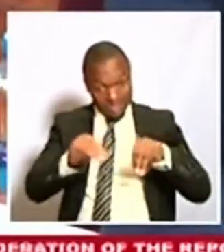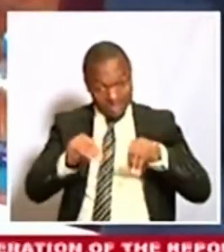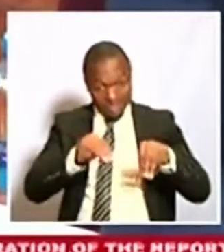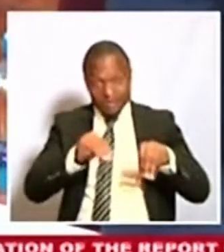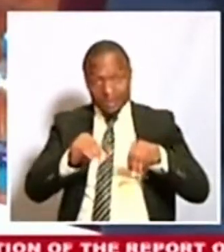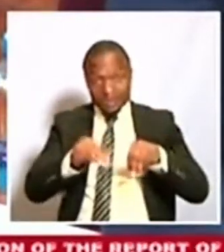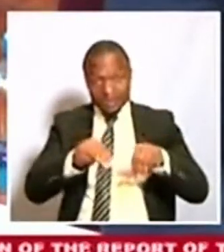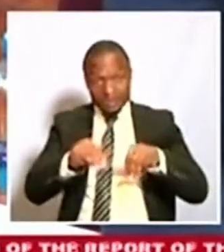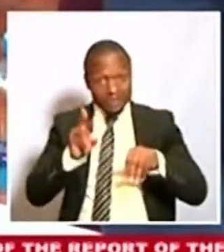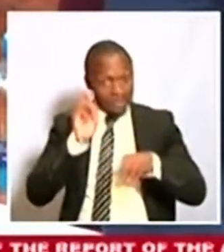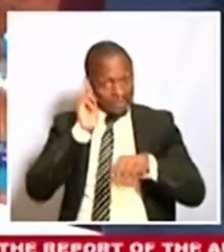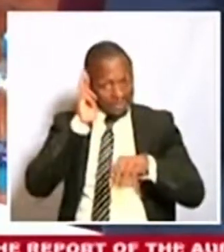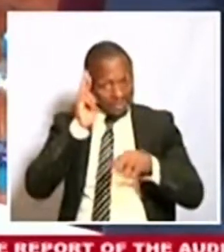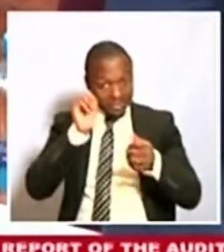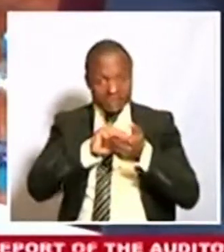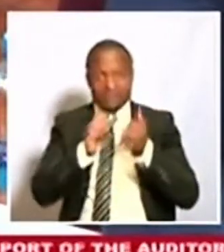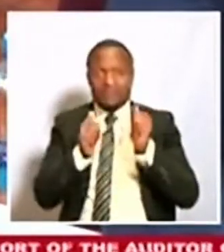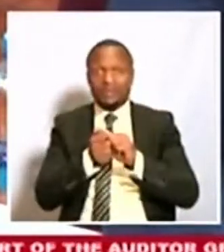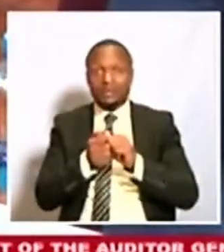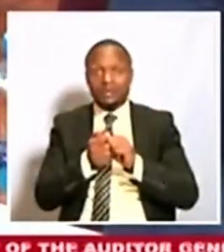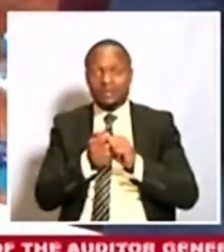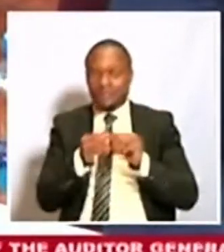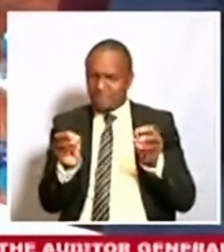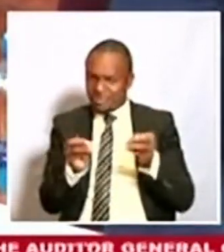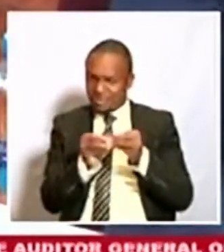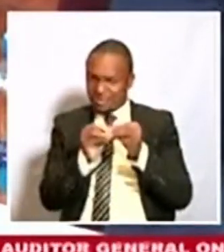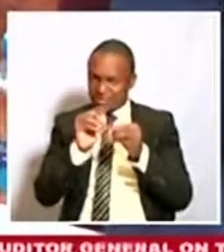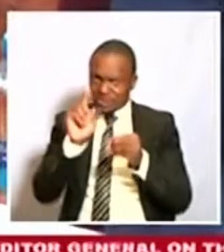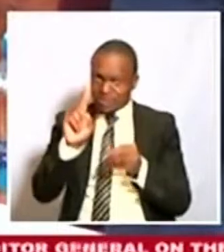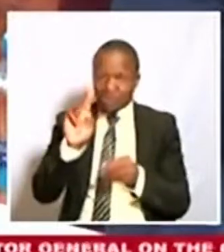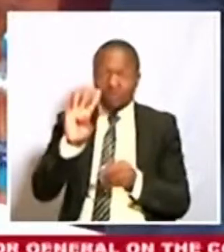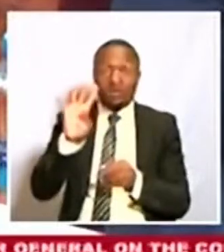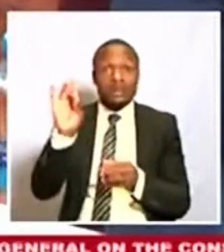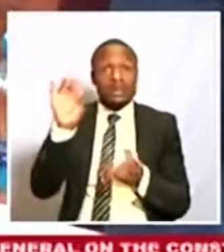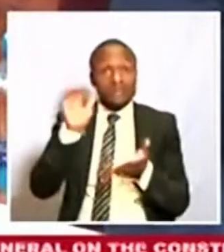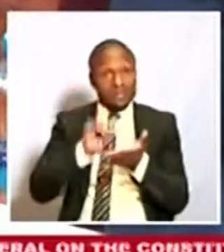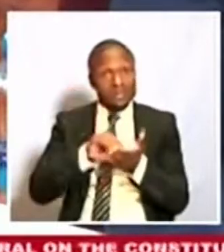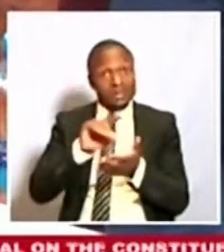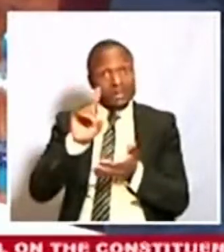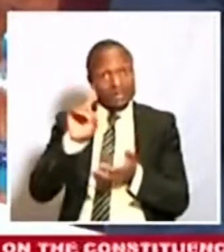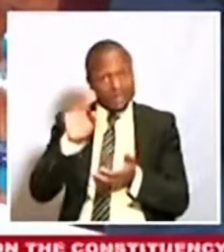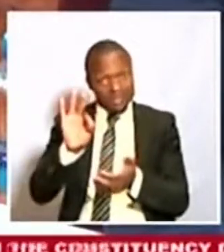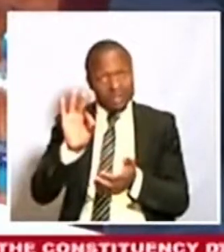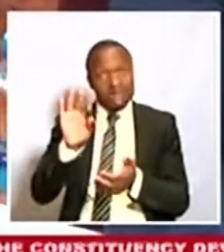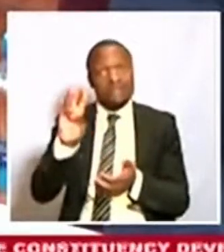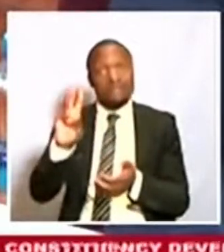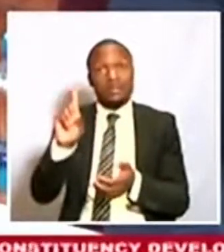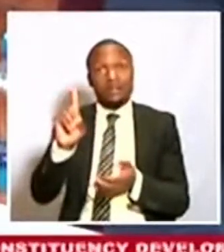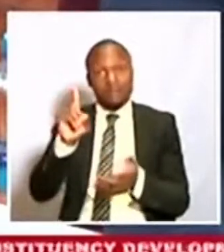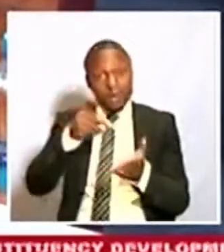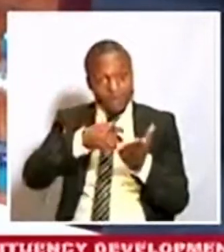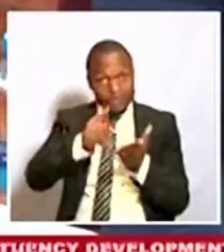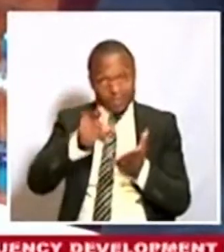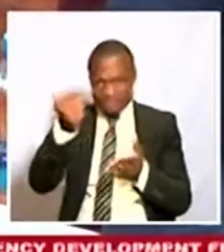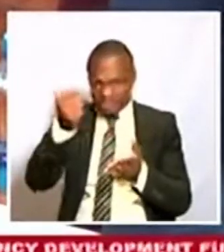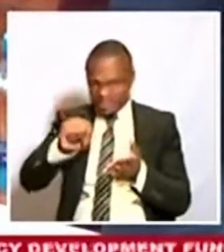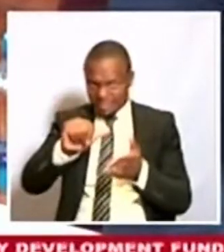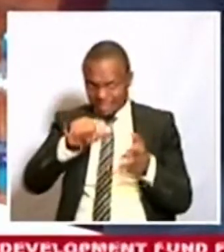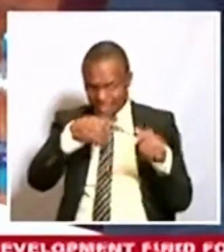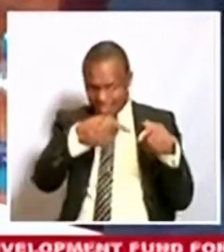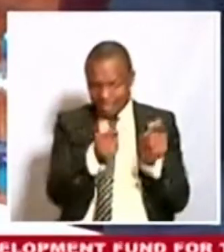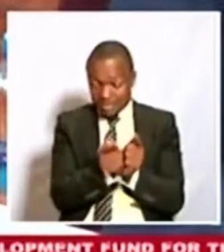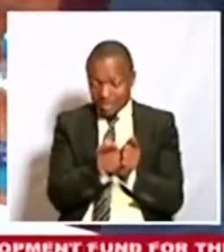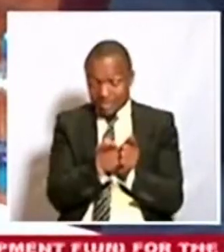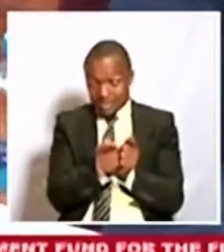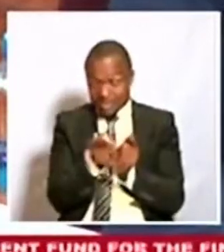The reason for the query is that amounts totaling 148,961 were paid to 10 groups that had application forms